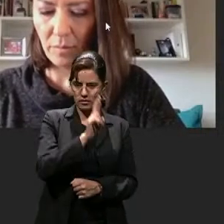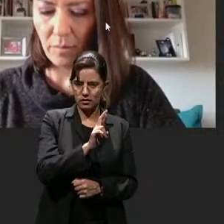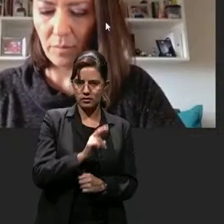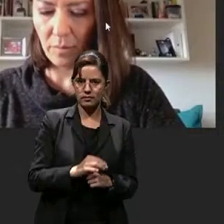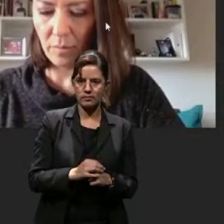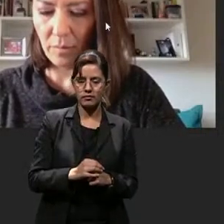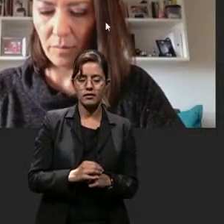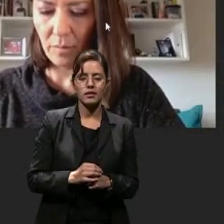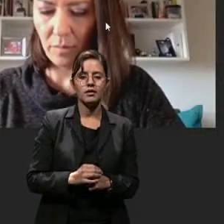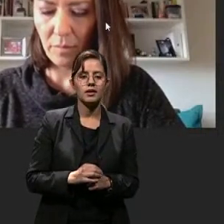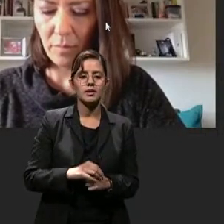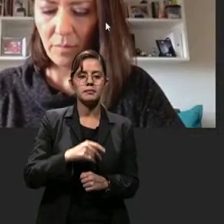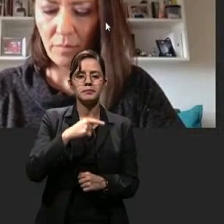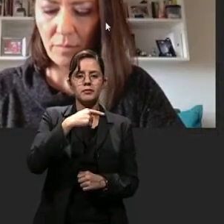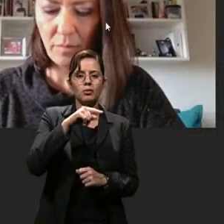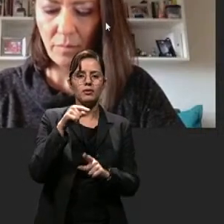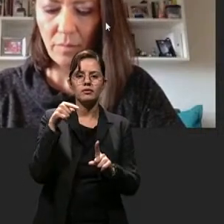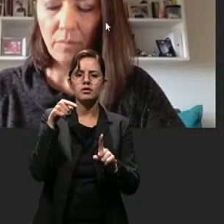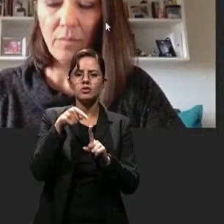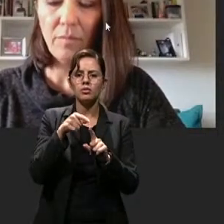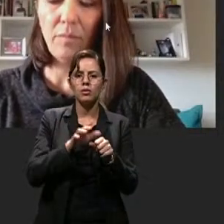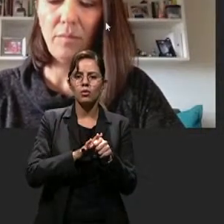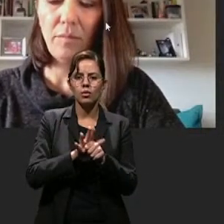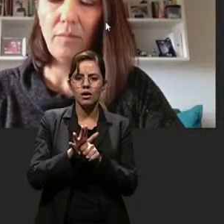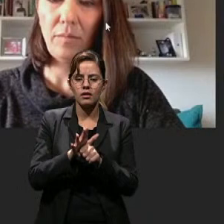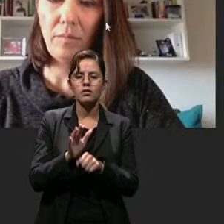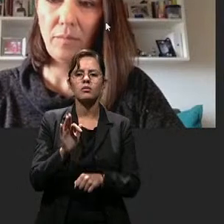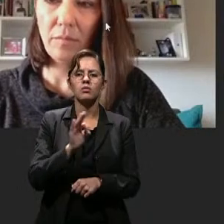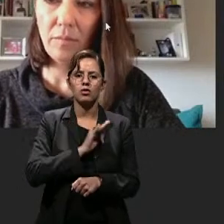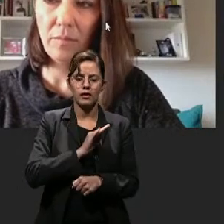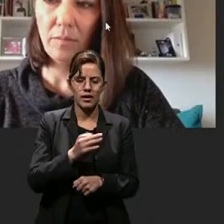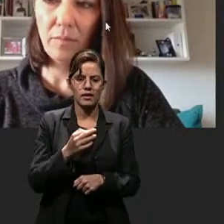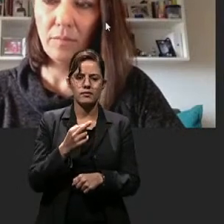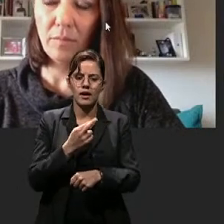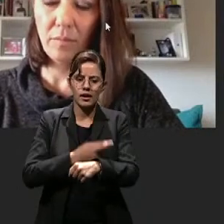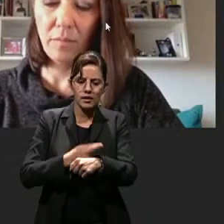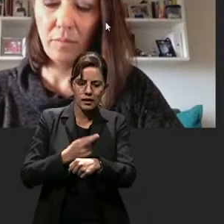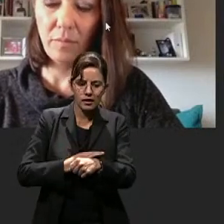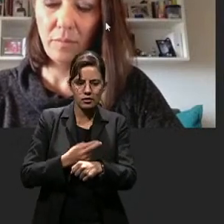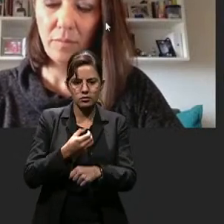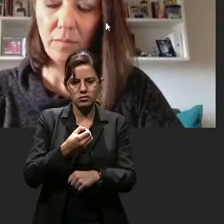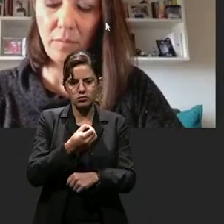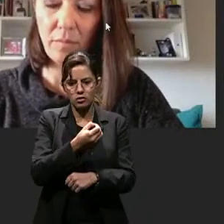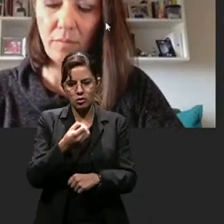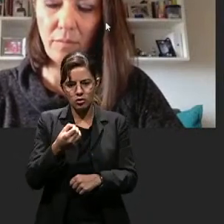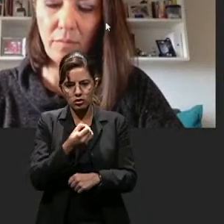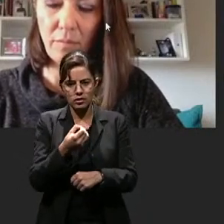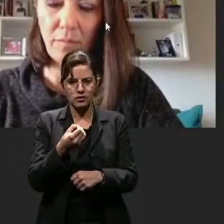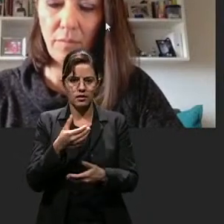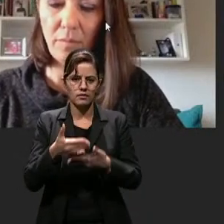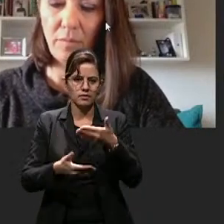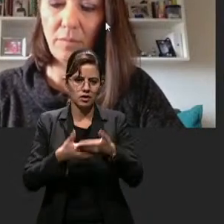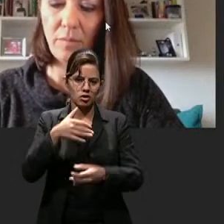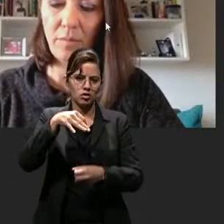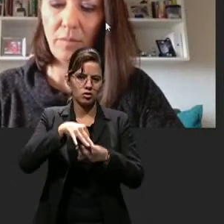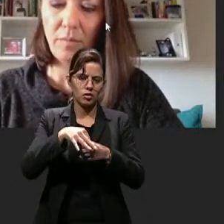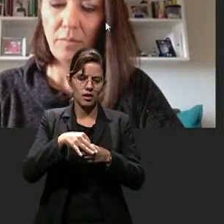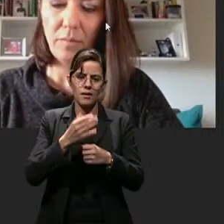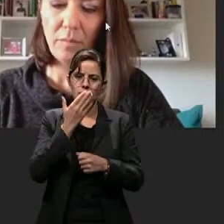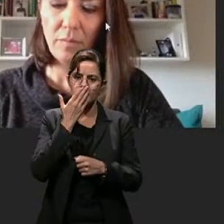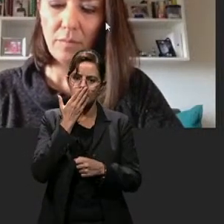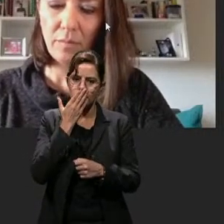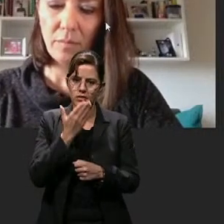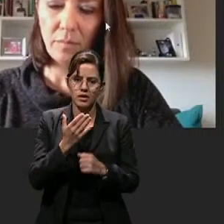will reflect the willingness of going forward with an electoral process that will